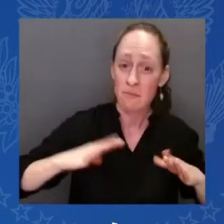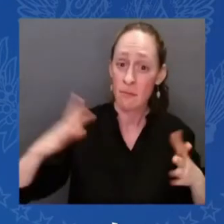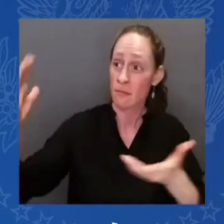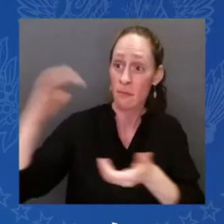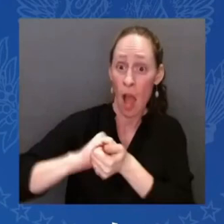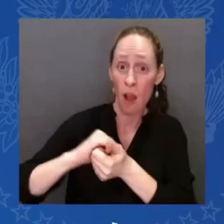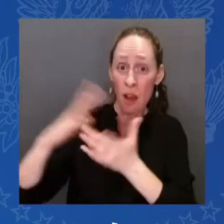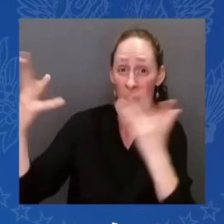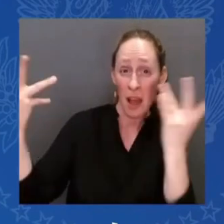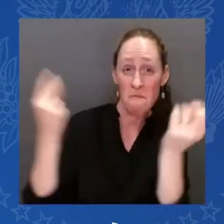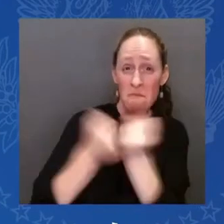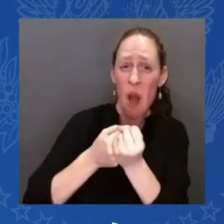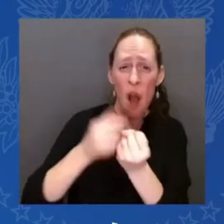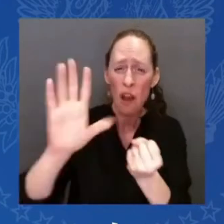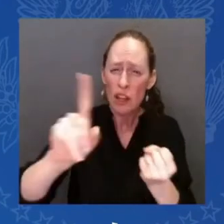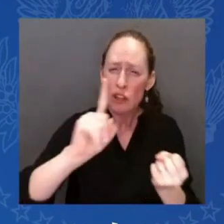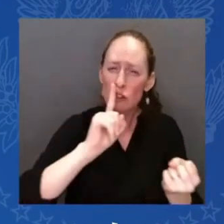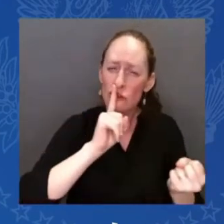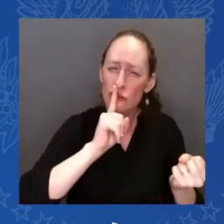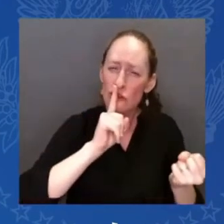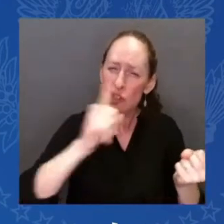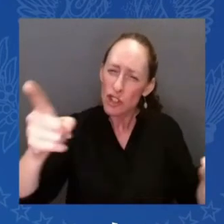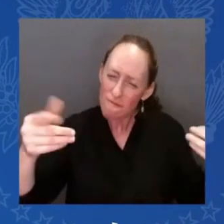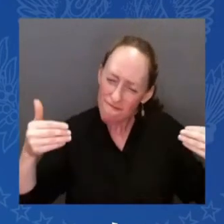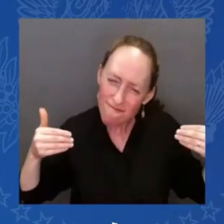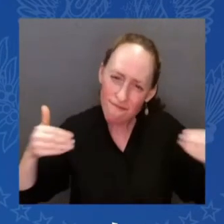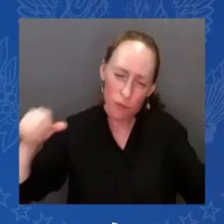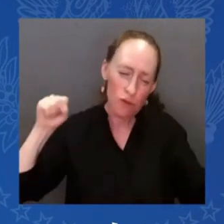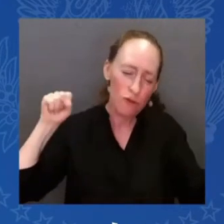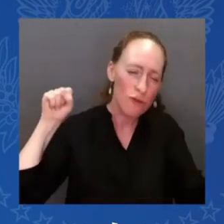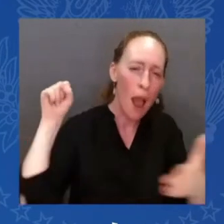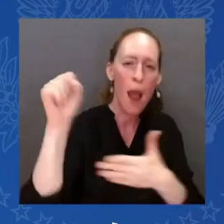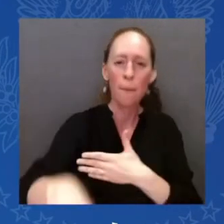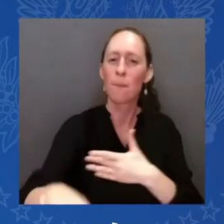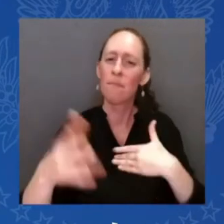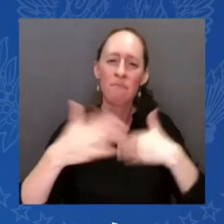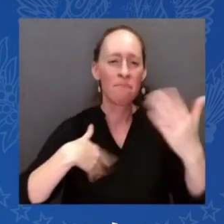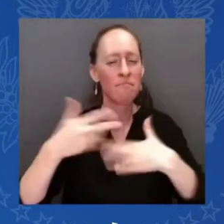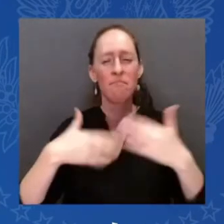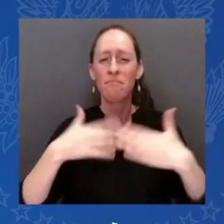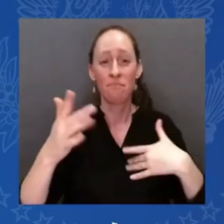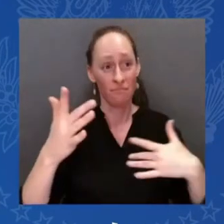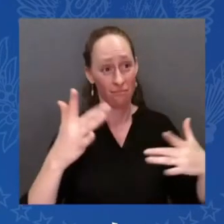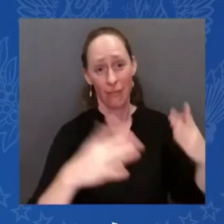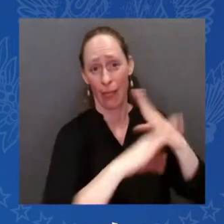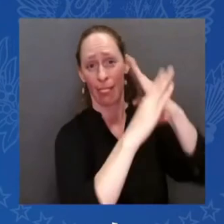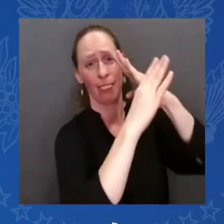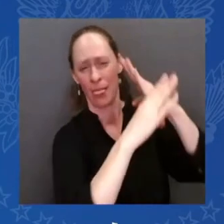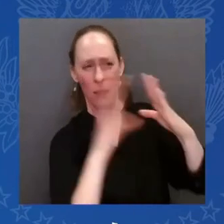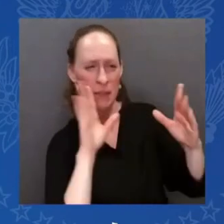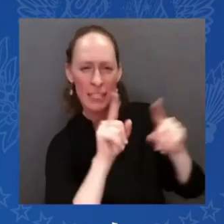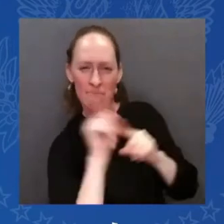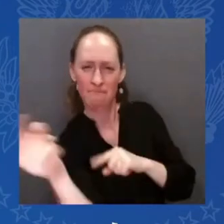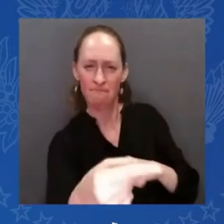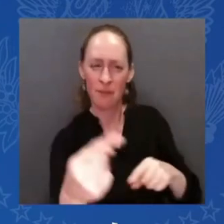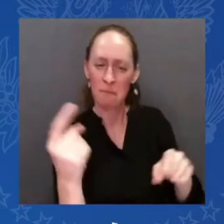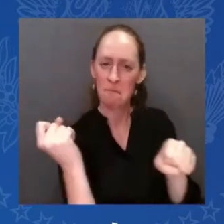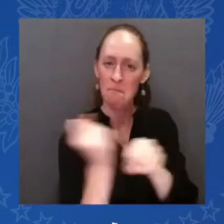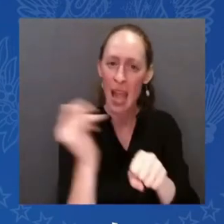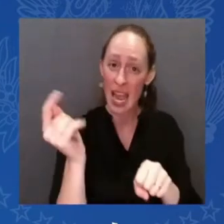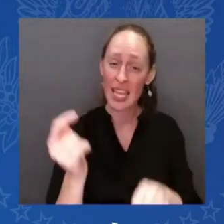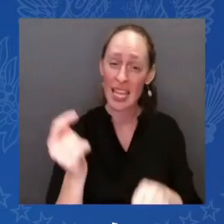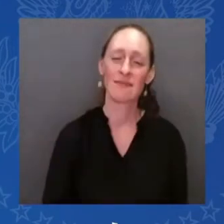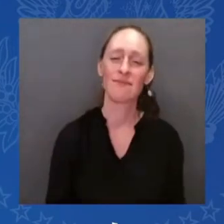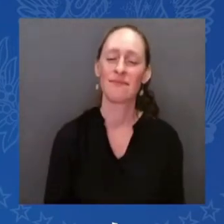top, no matter what stands in your way. And it's about the entire community